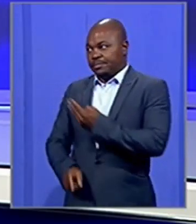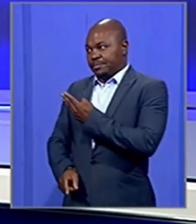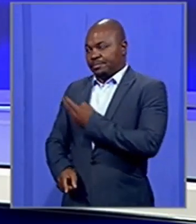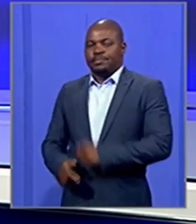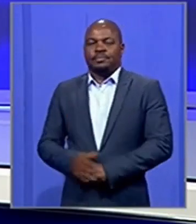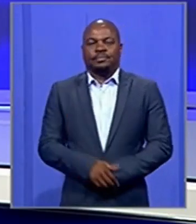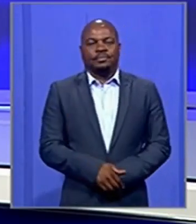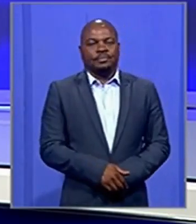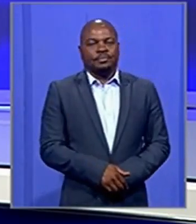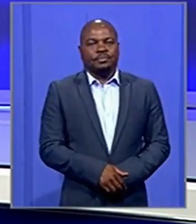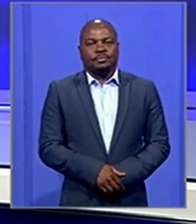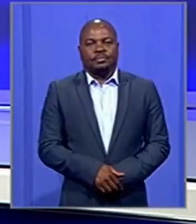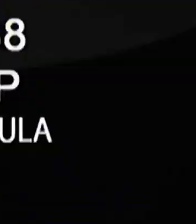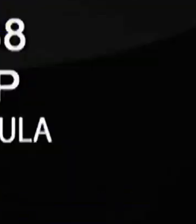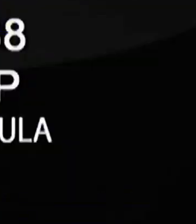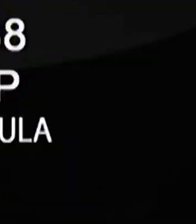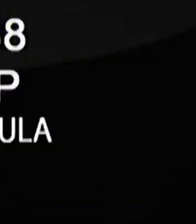iri ya bohlano.